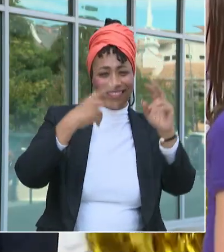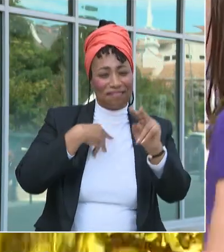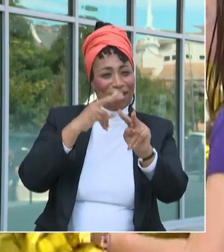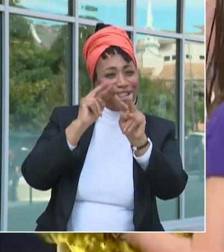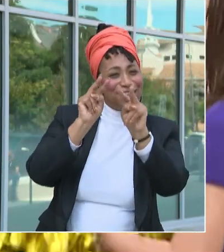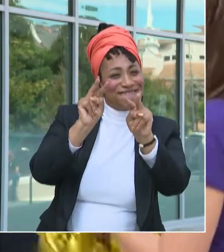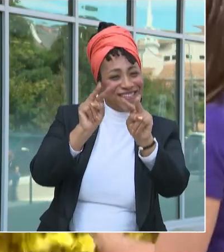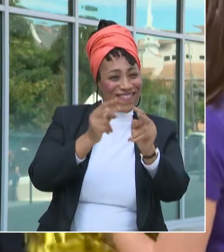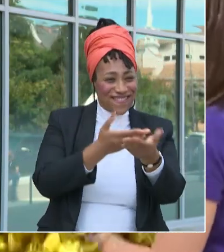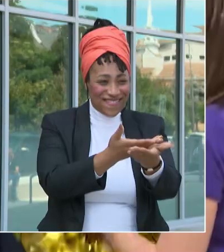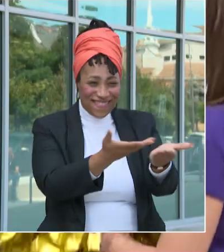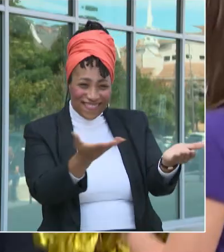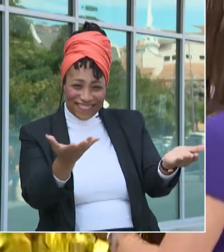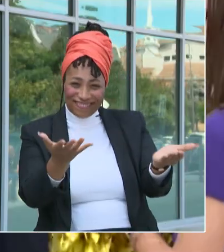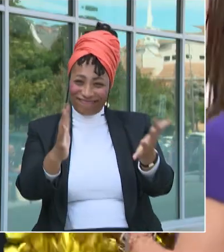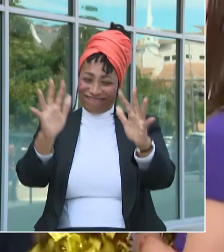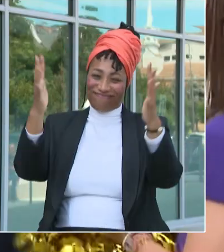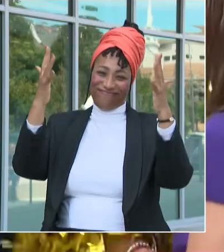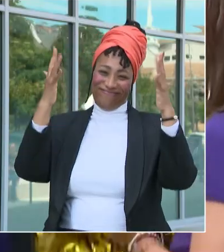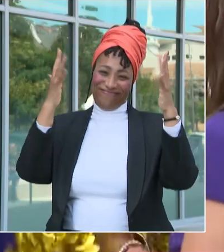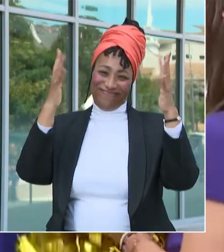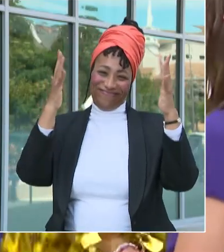Trojans.